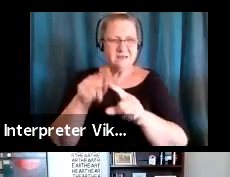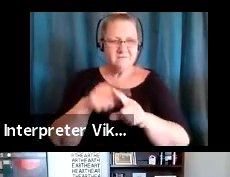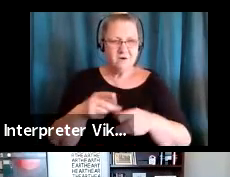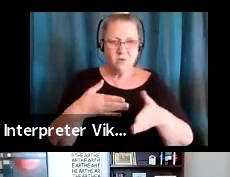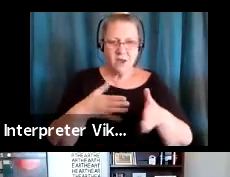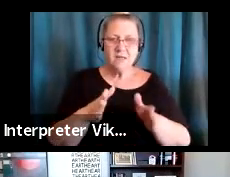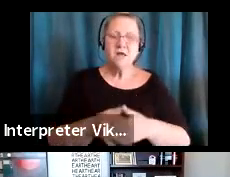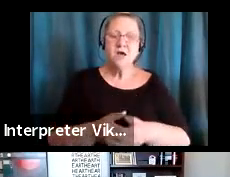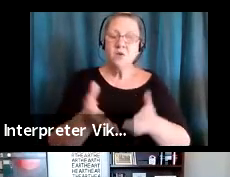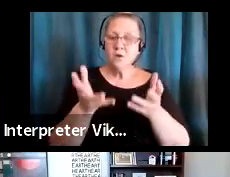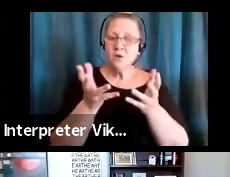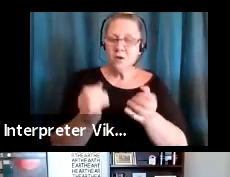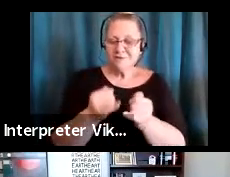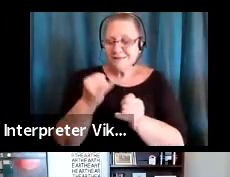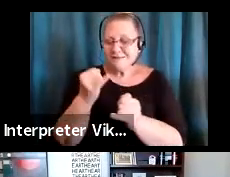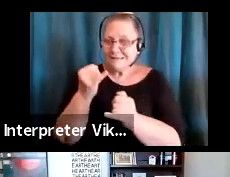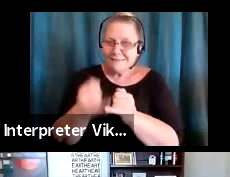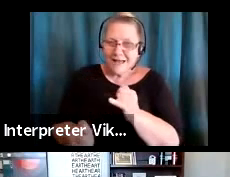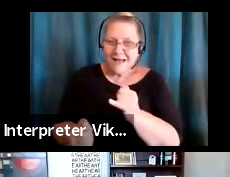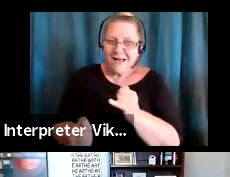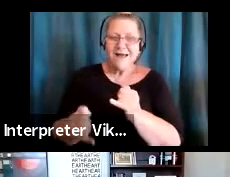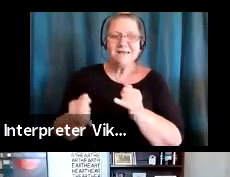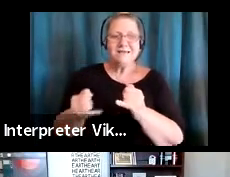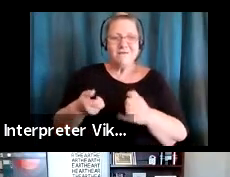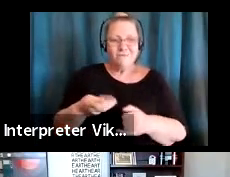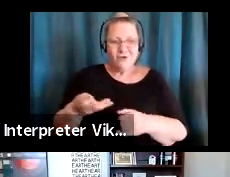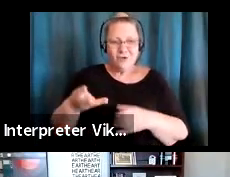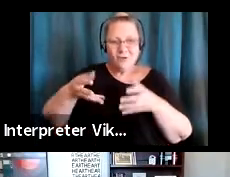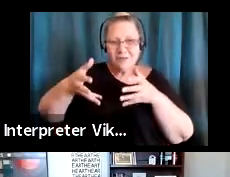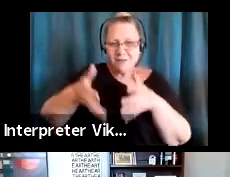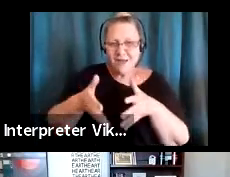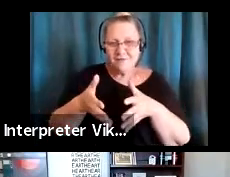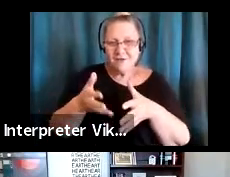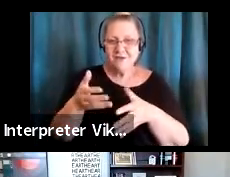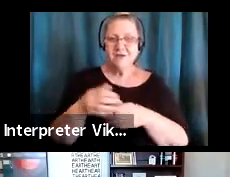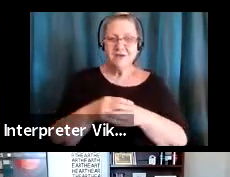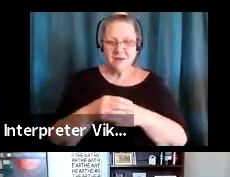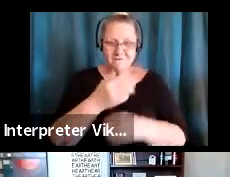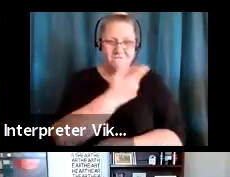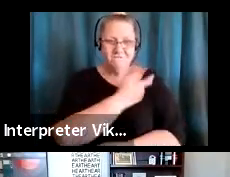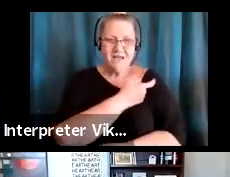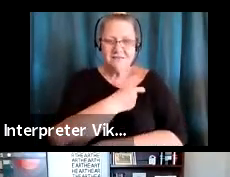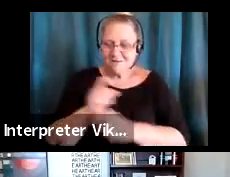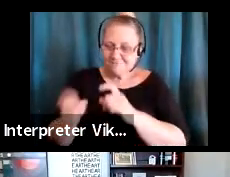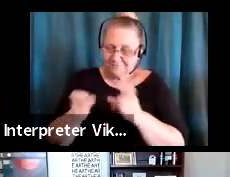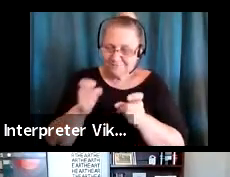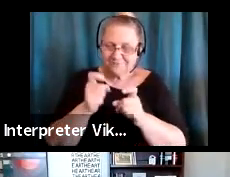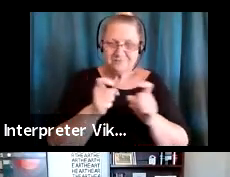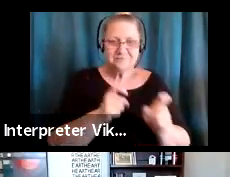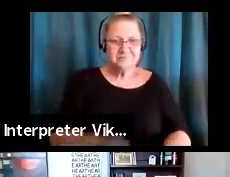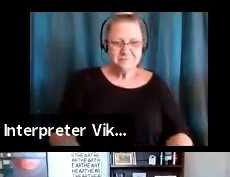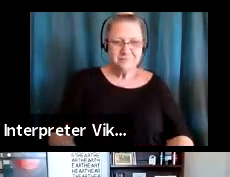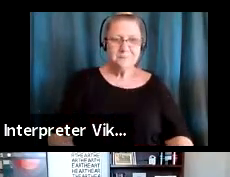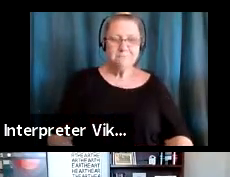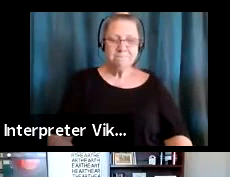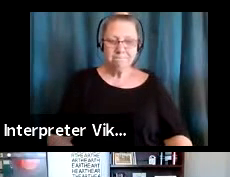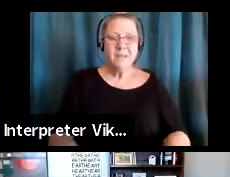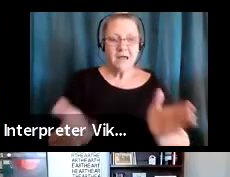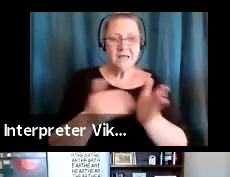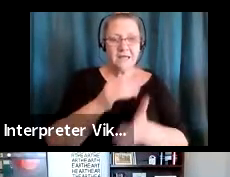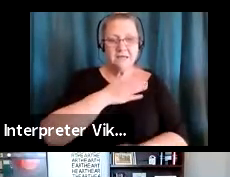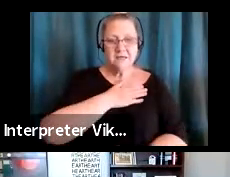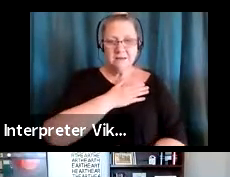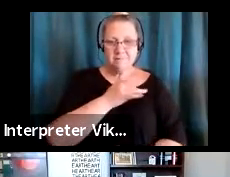this last group of Californians across that finish line in terms of getting vaccinated. So again, my